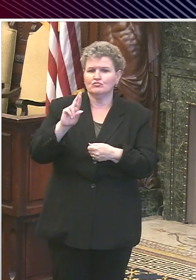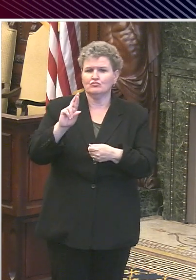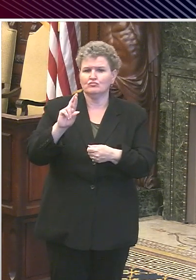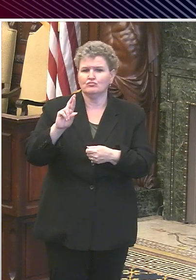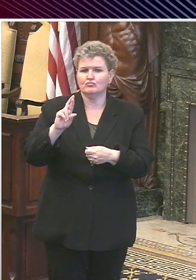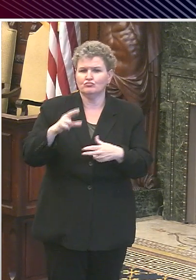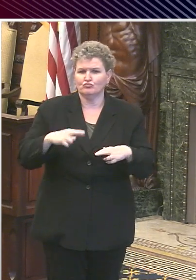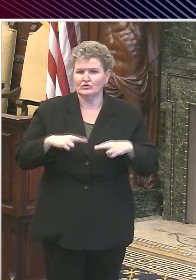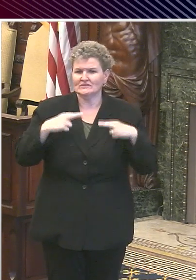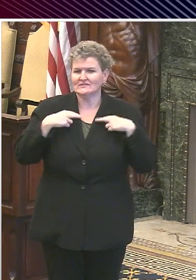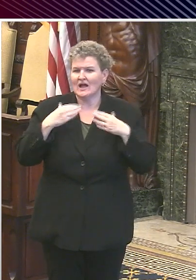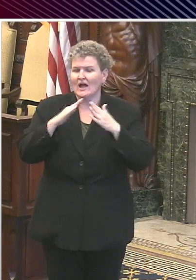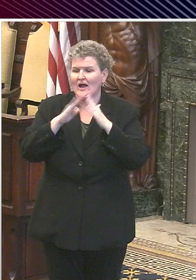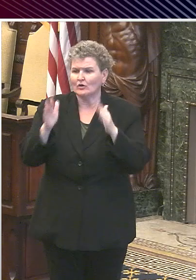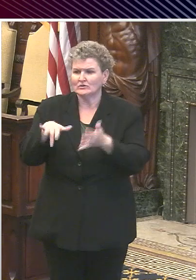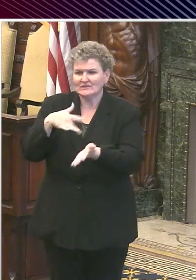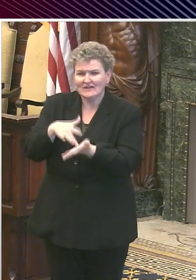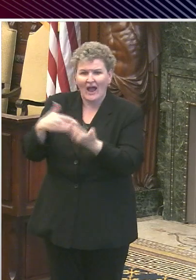types.